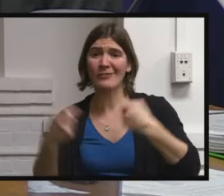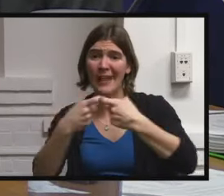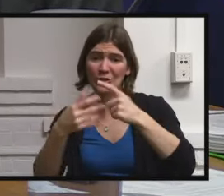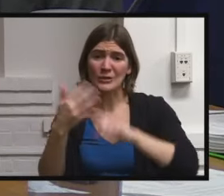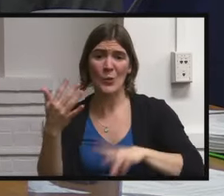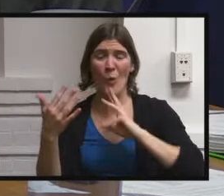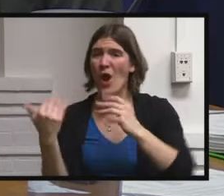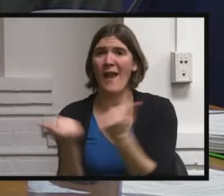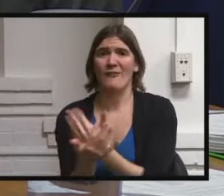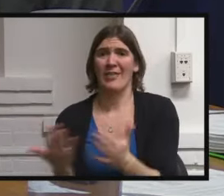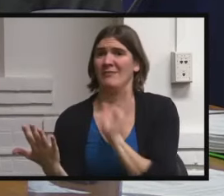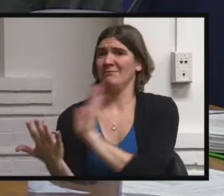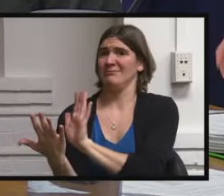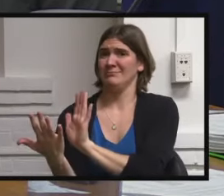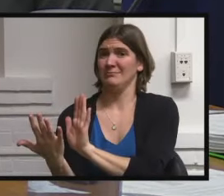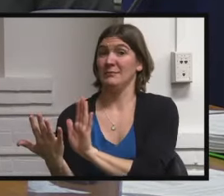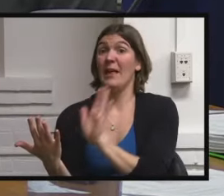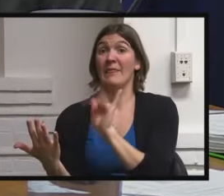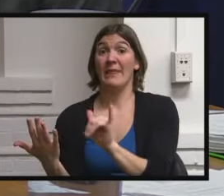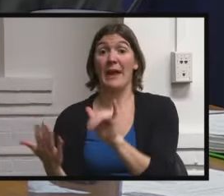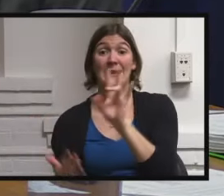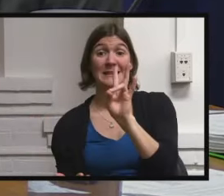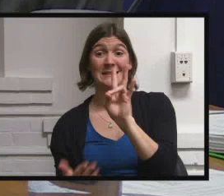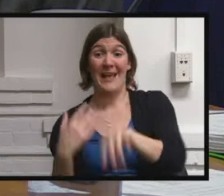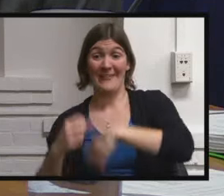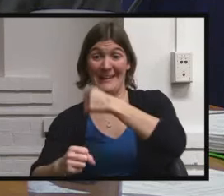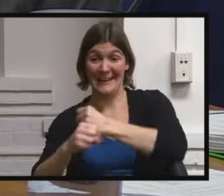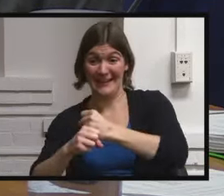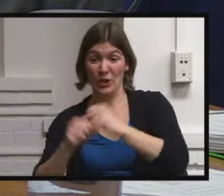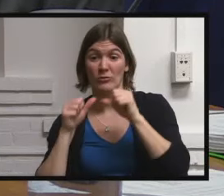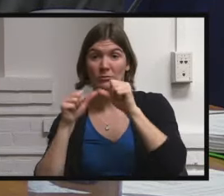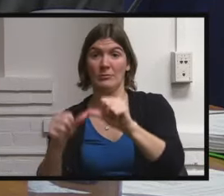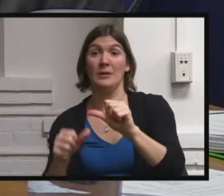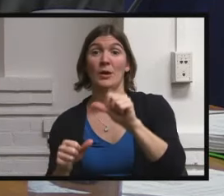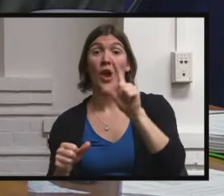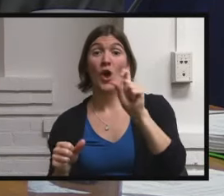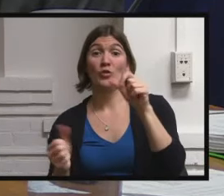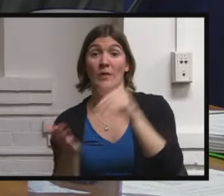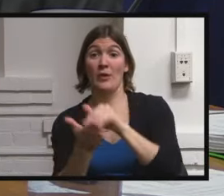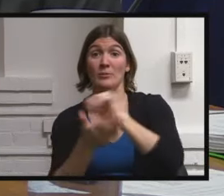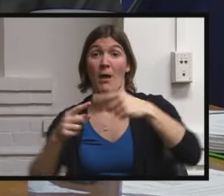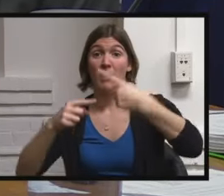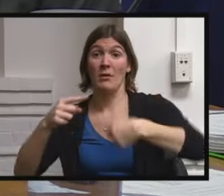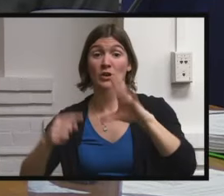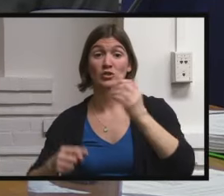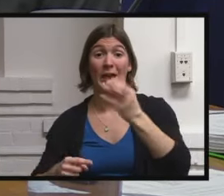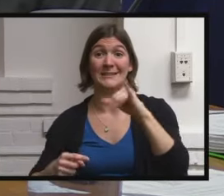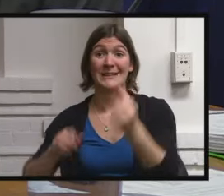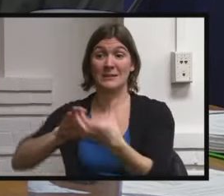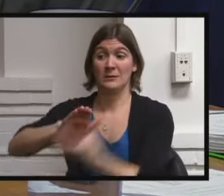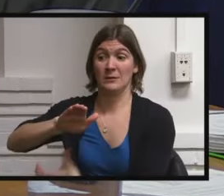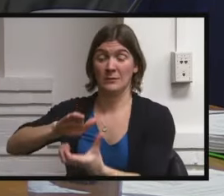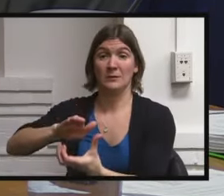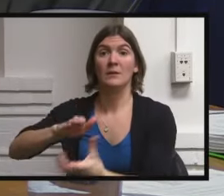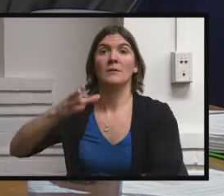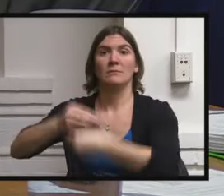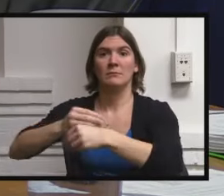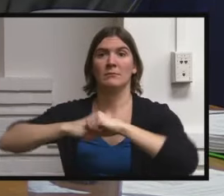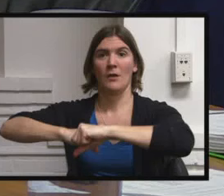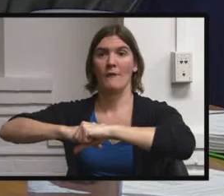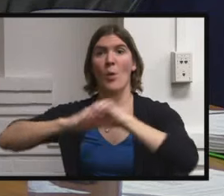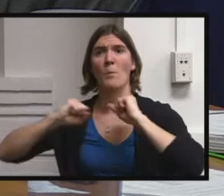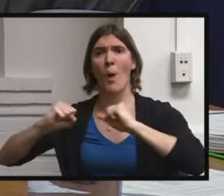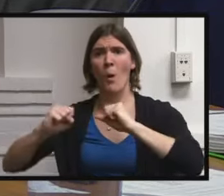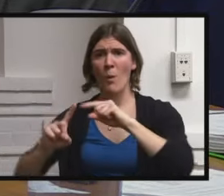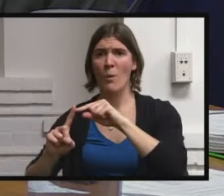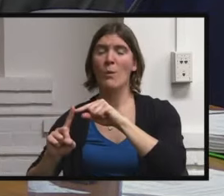operation. So we can get a 7-year, 100,000-mile chassis warranty for the additional cost